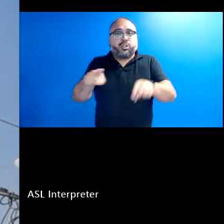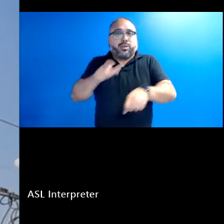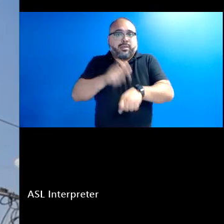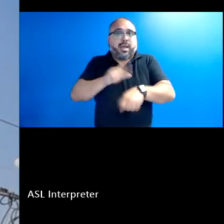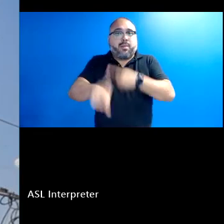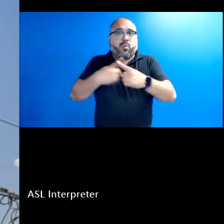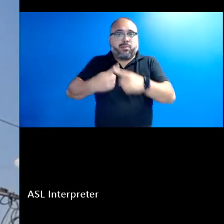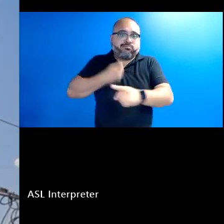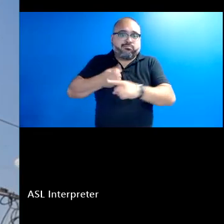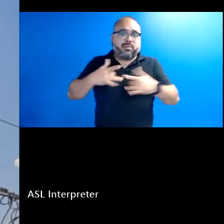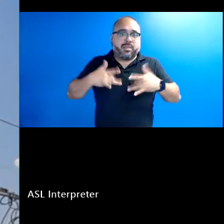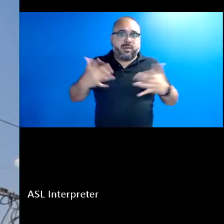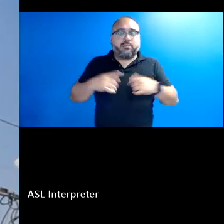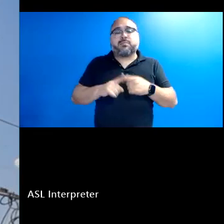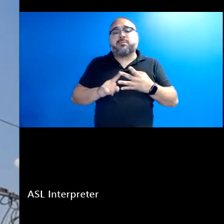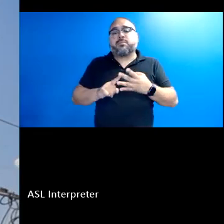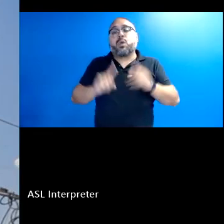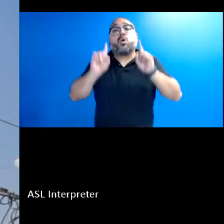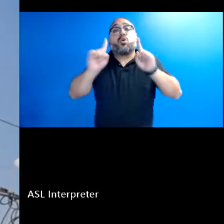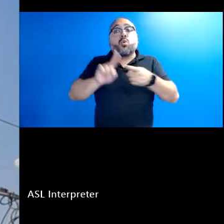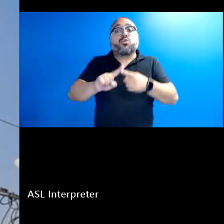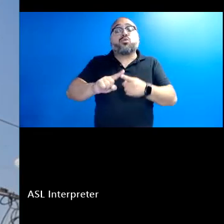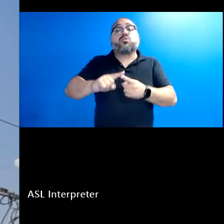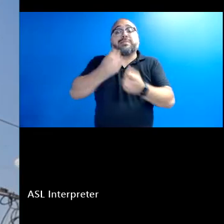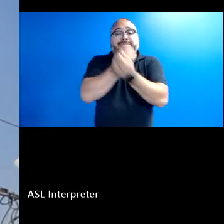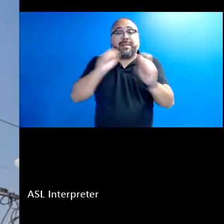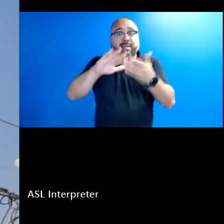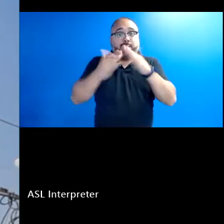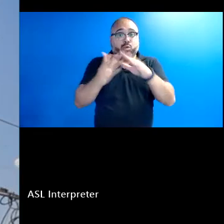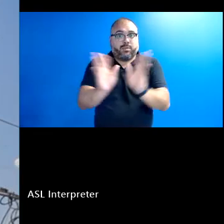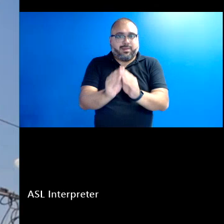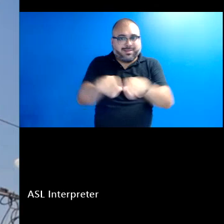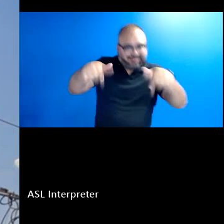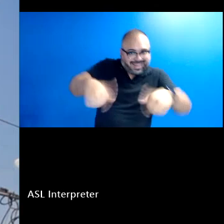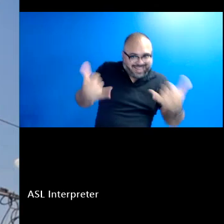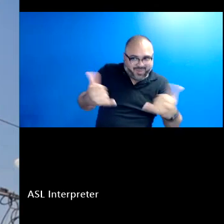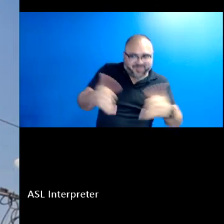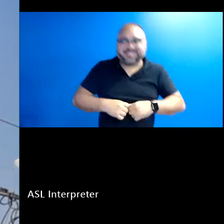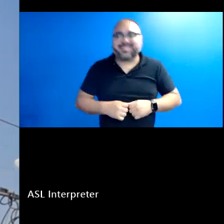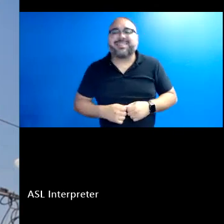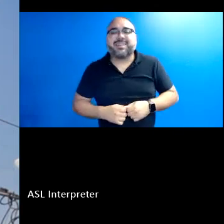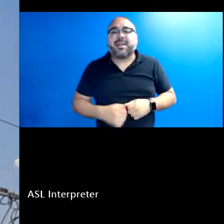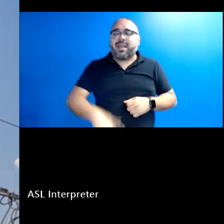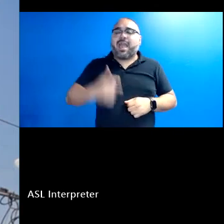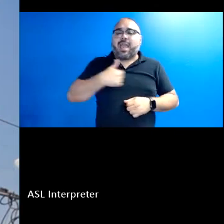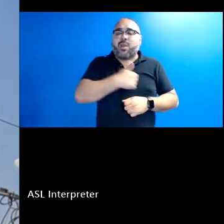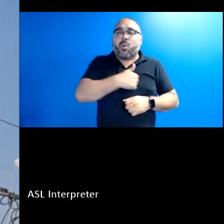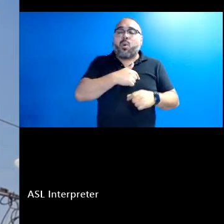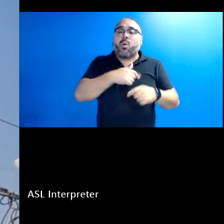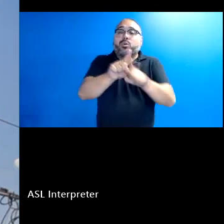Also to attend the Wildfire Safety Community Meetings throughout the year, like the one we're hosting tonight. And to look for our annual